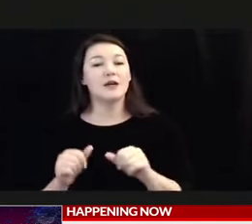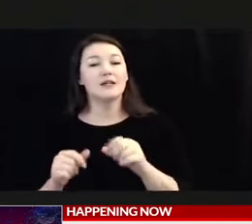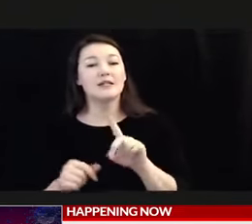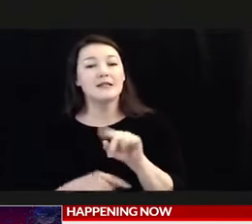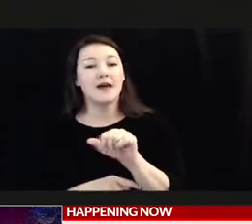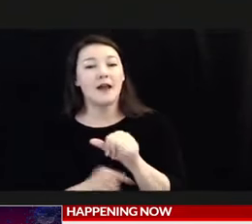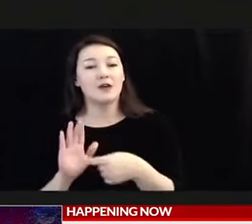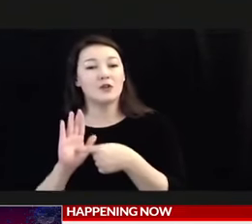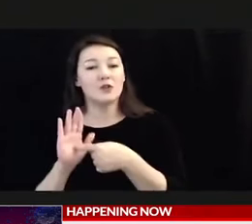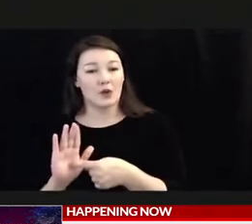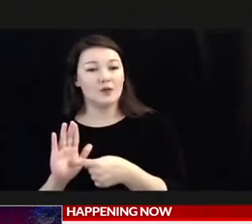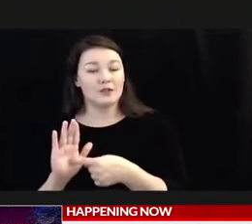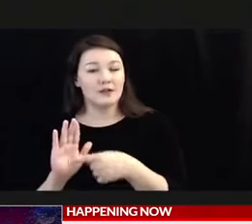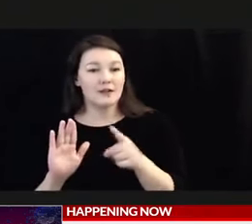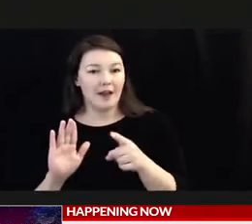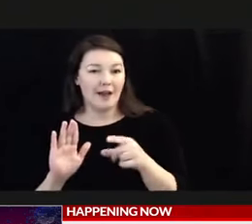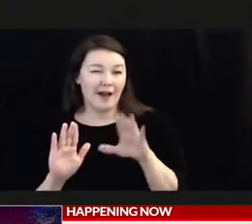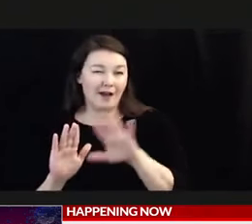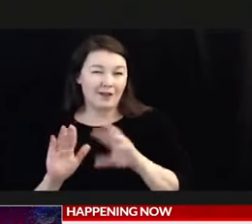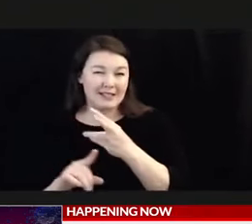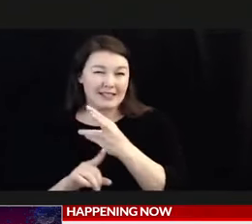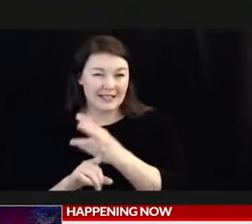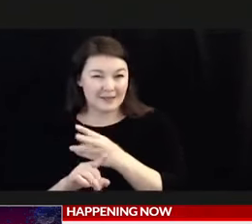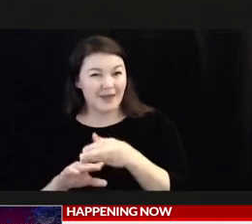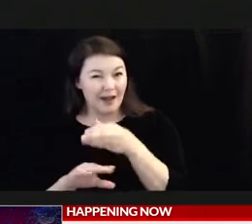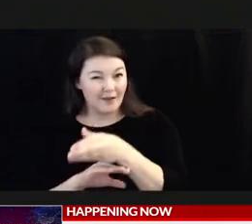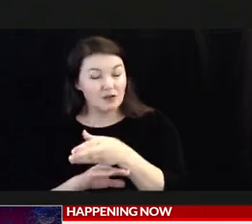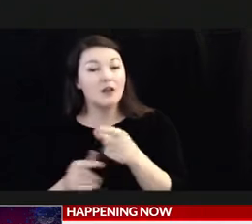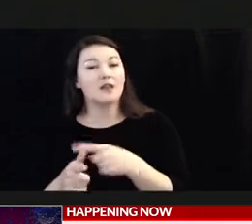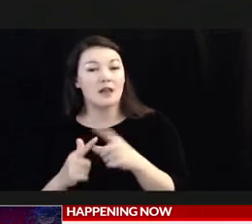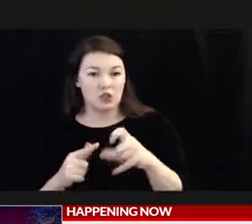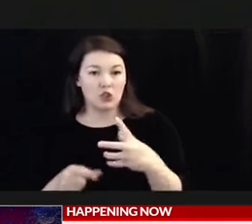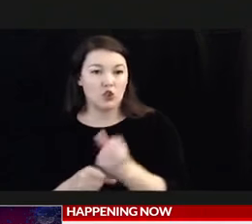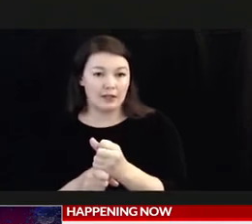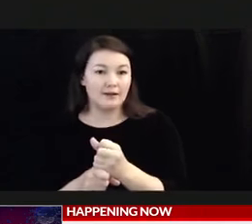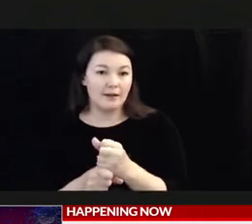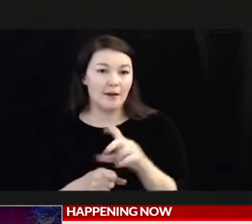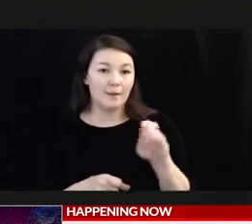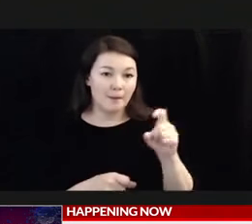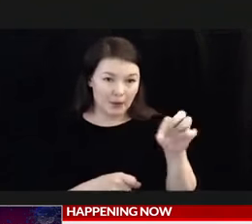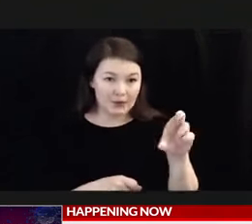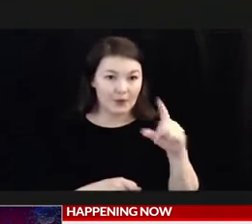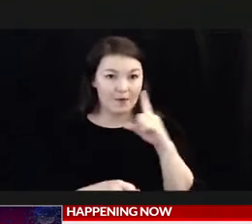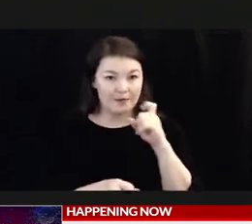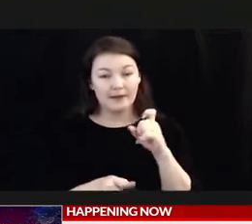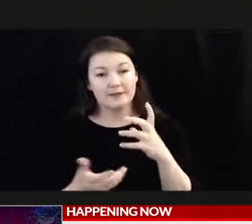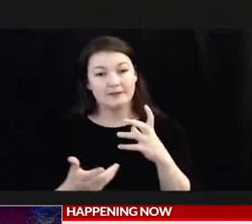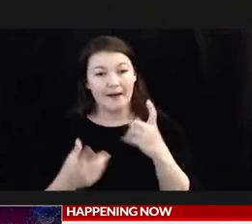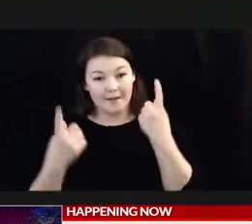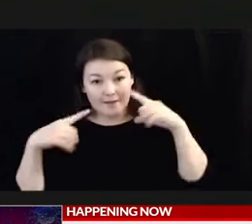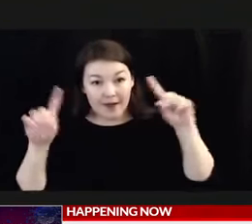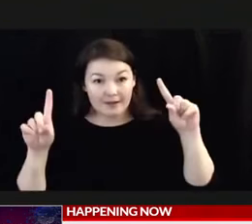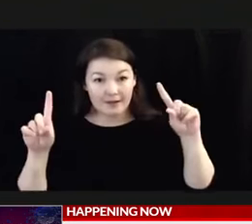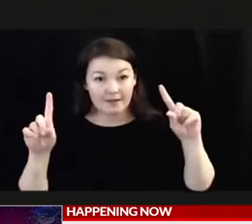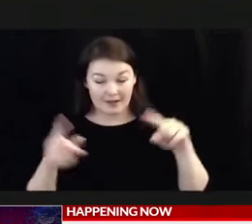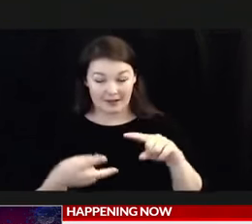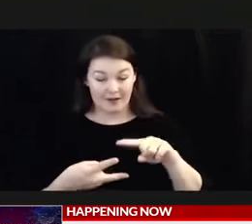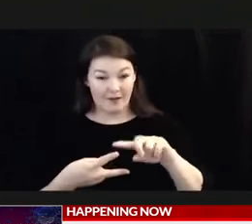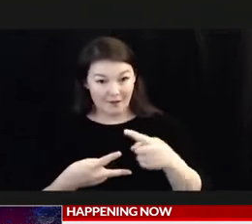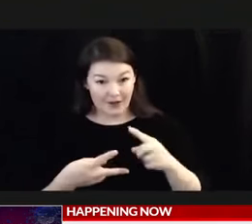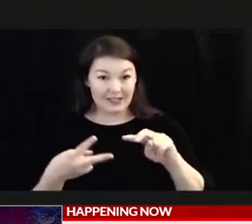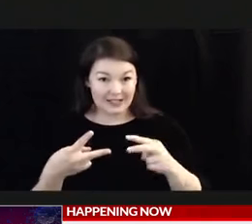6-month mark. I'm 46. I got boosted 2 weeks ago. And by the way, it didn't, unlike